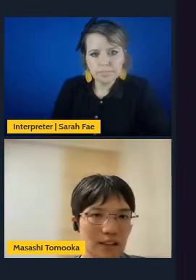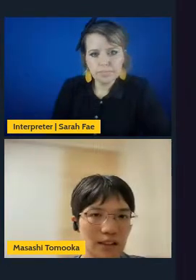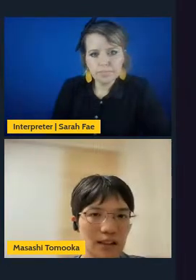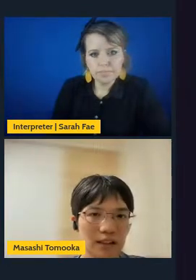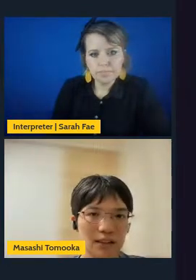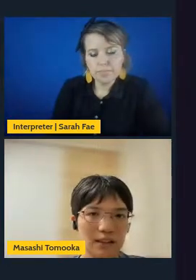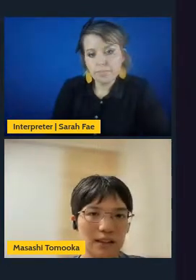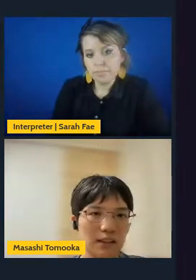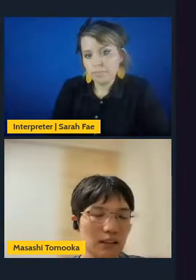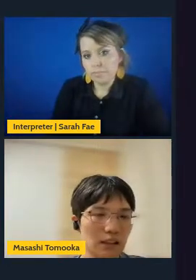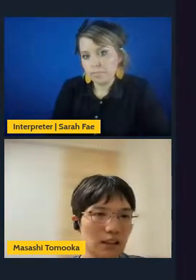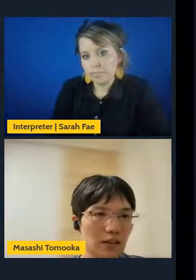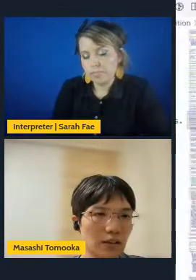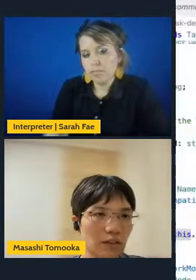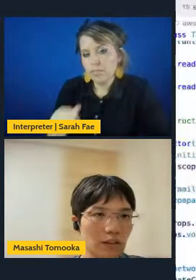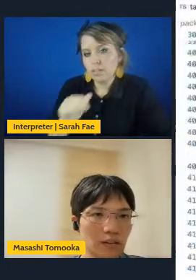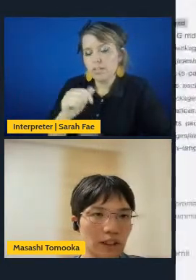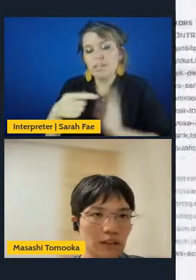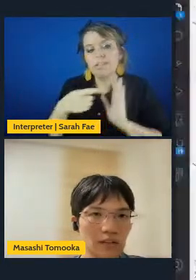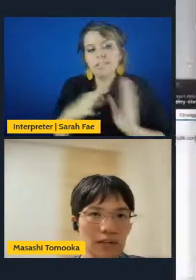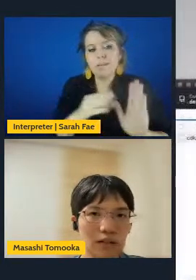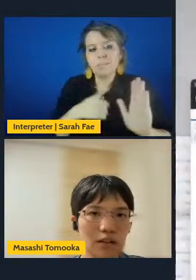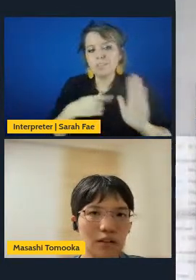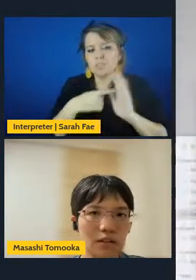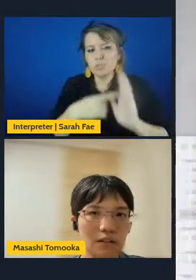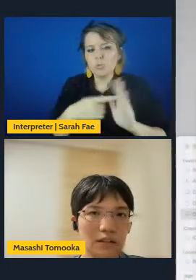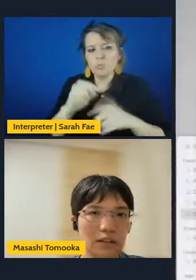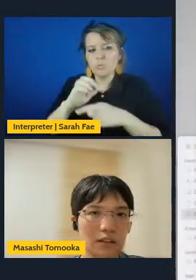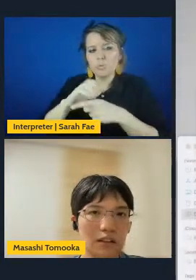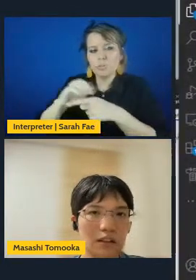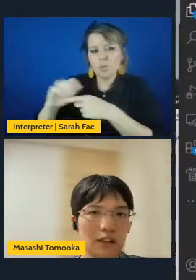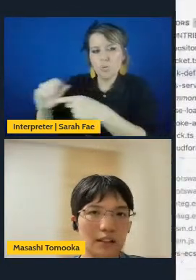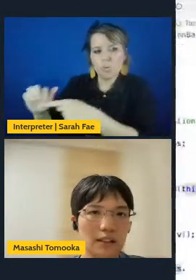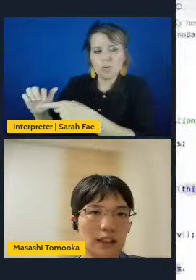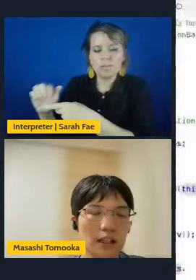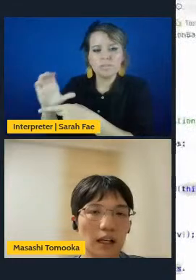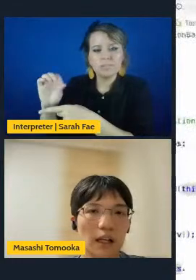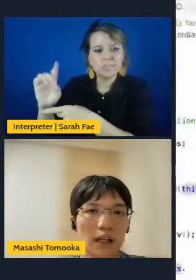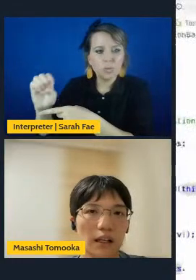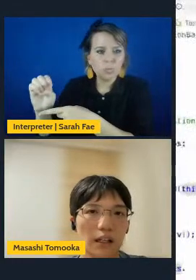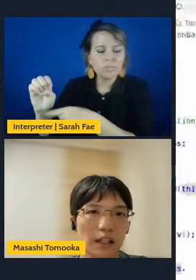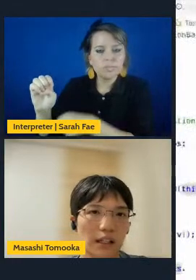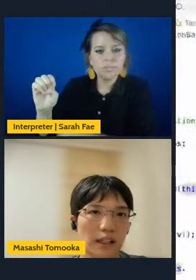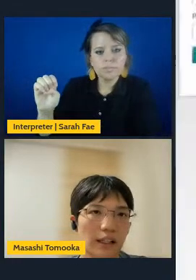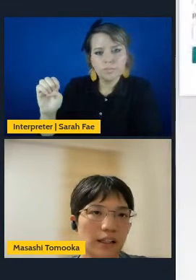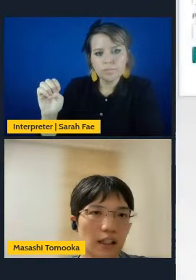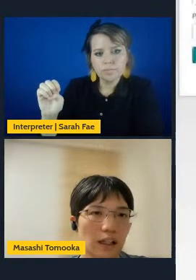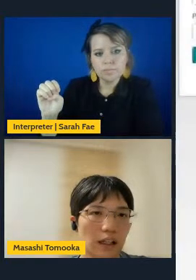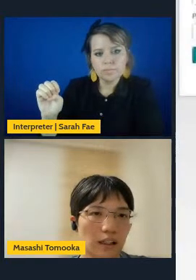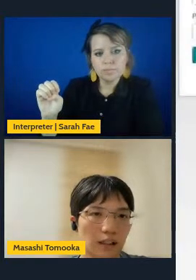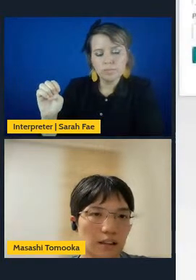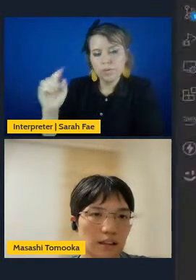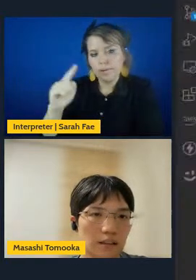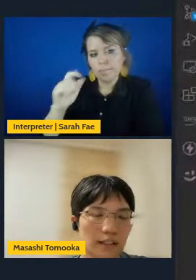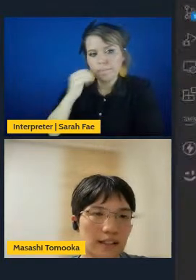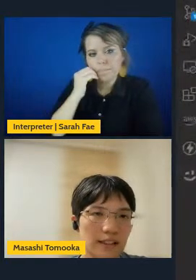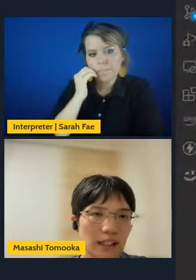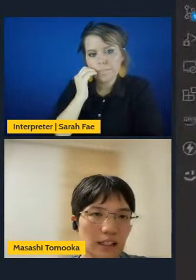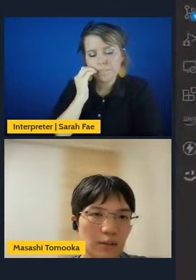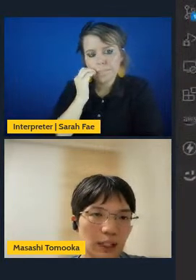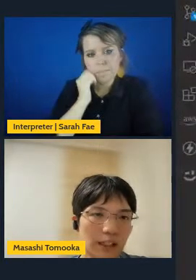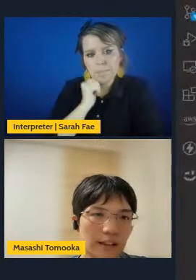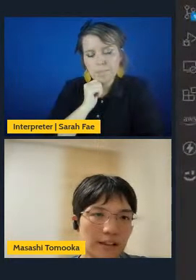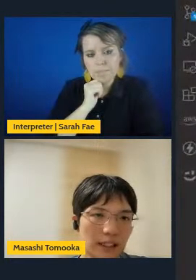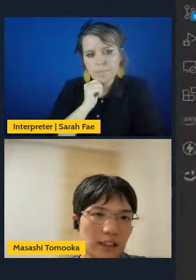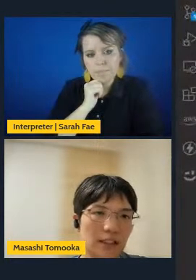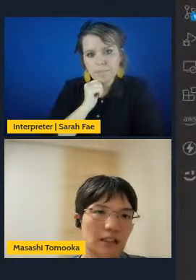actually show you the code to do this here. So this is